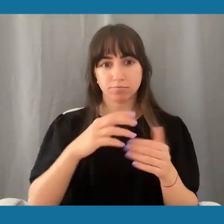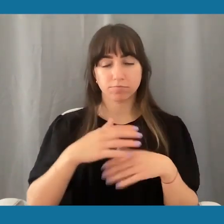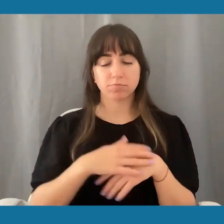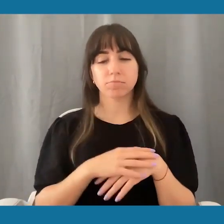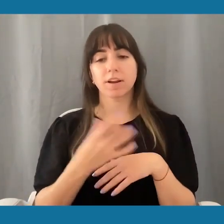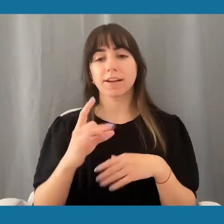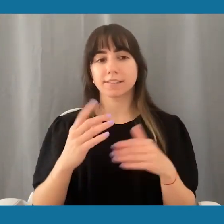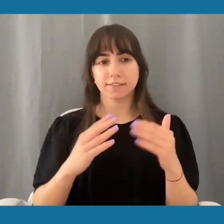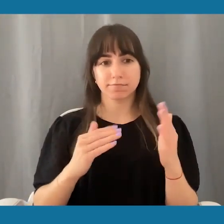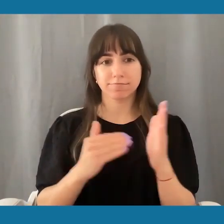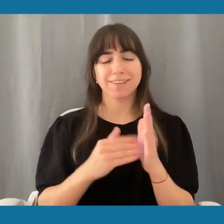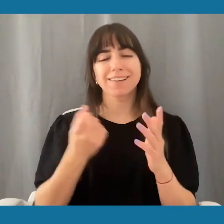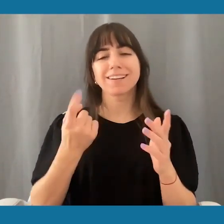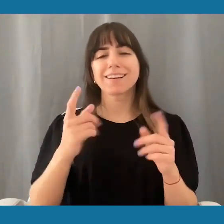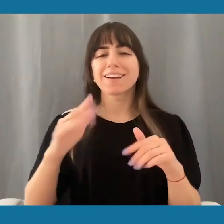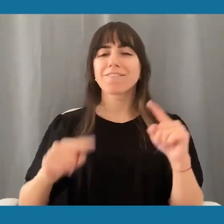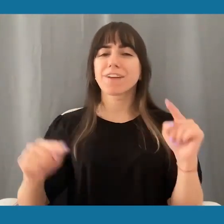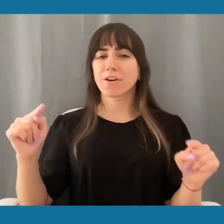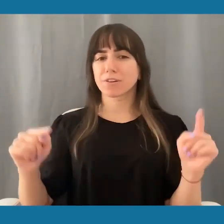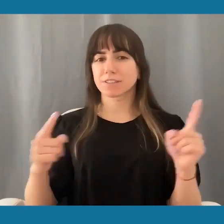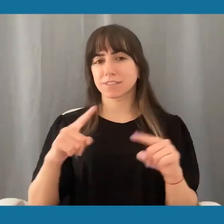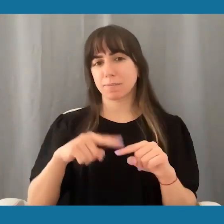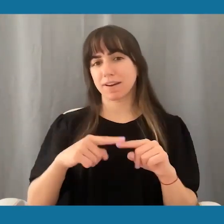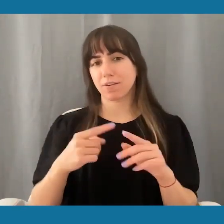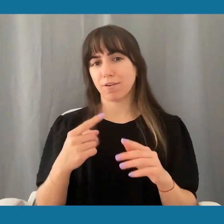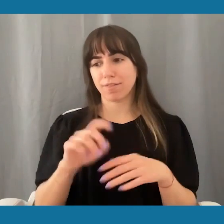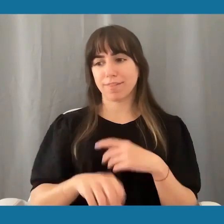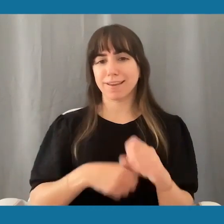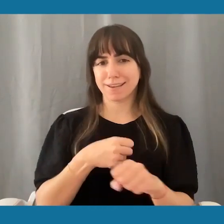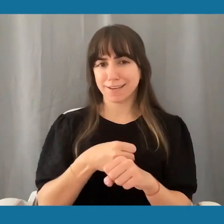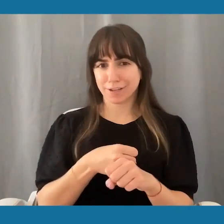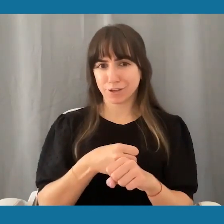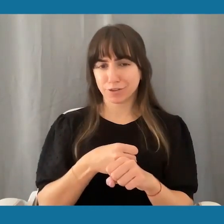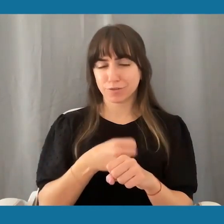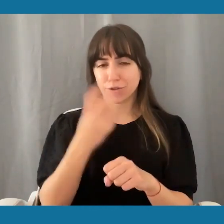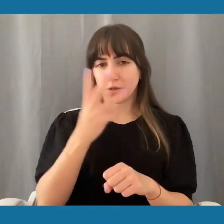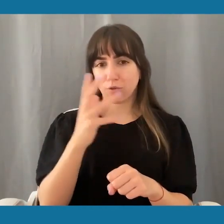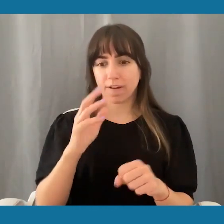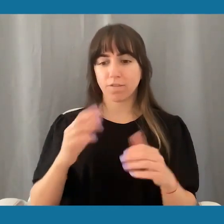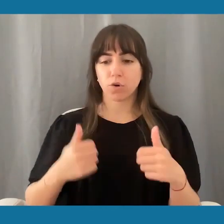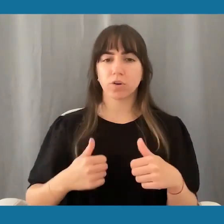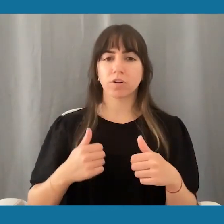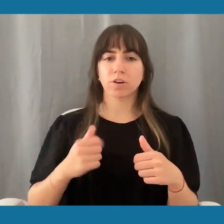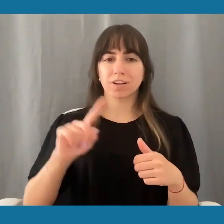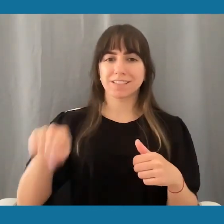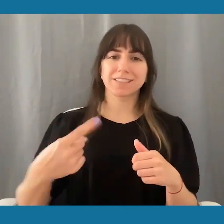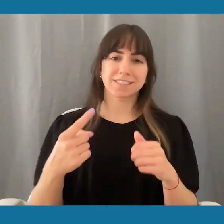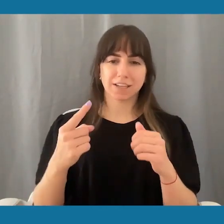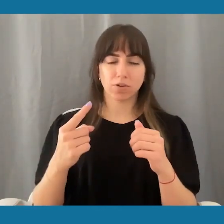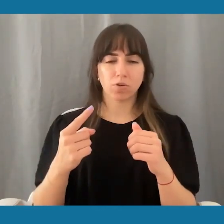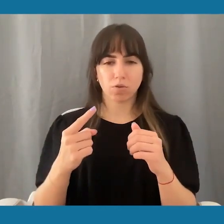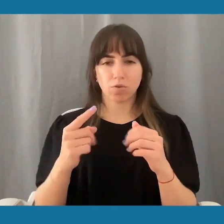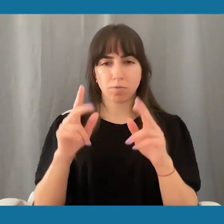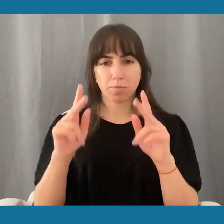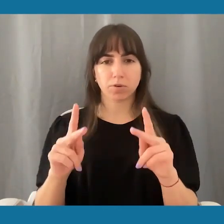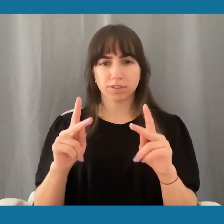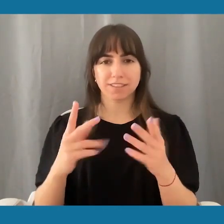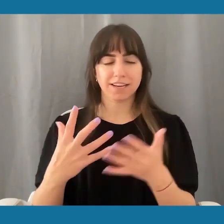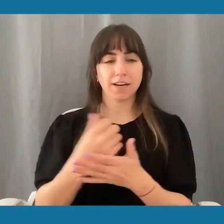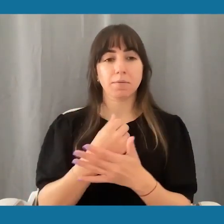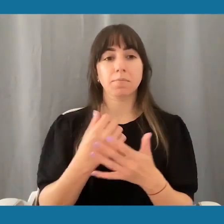was. This year, that amount is $14,580, or lesser of their income, whatever is the less